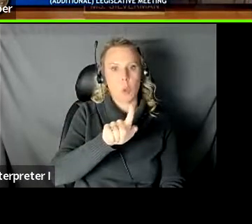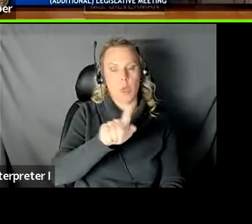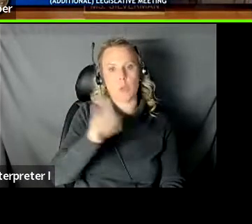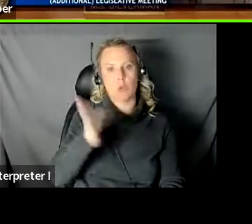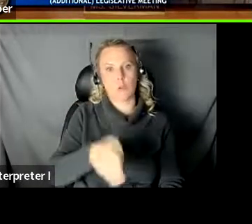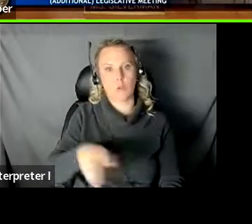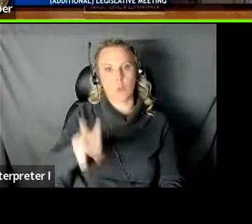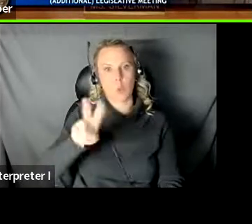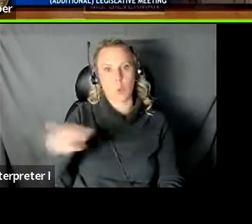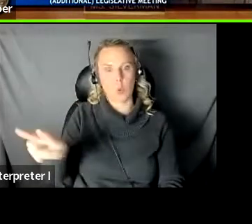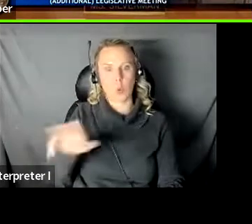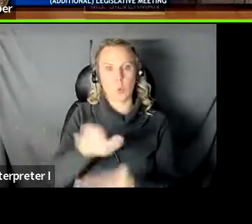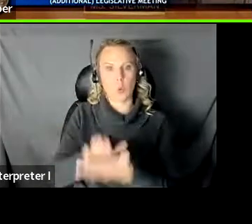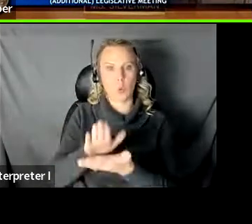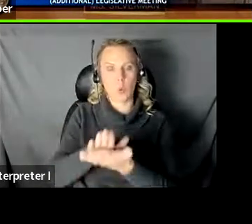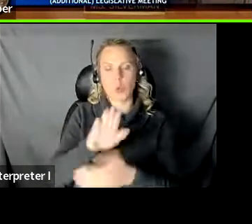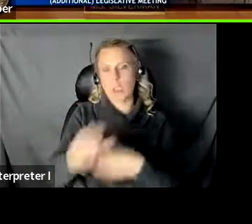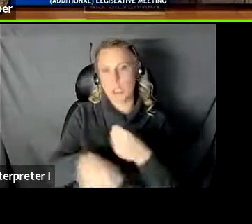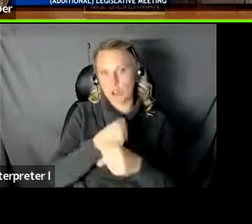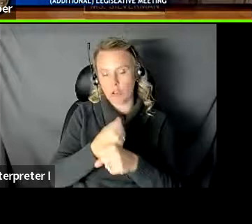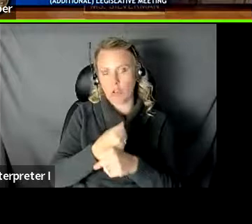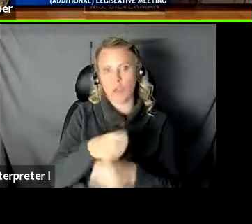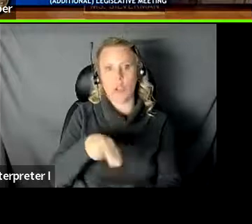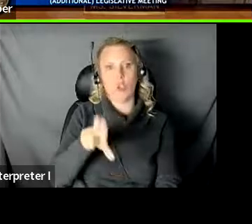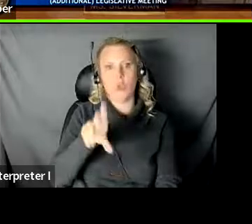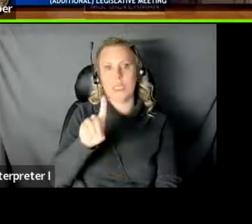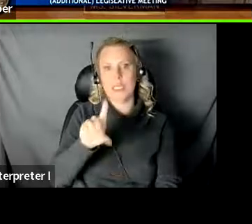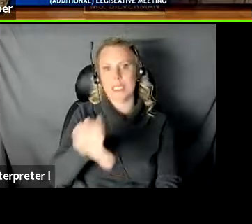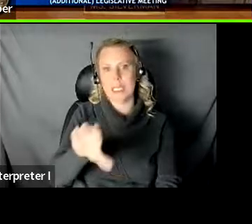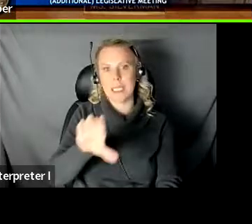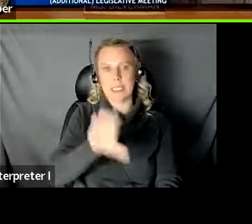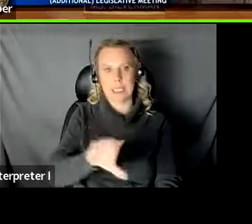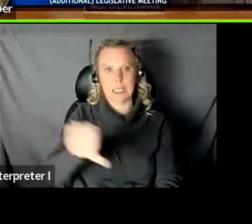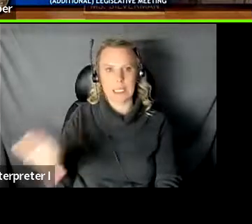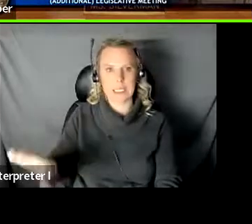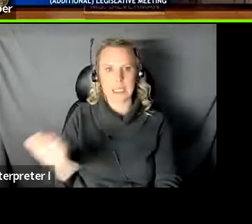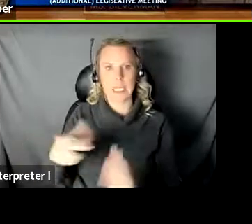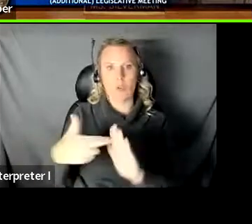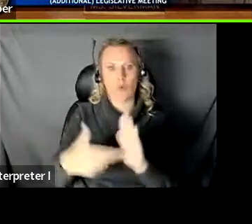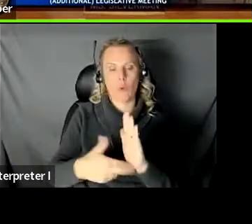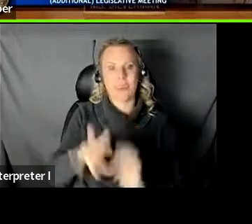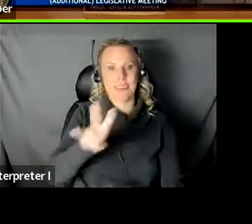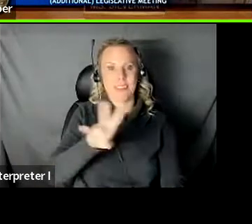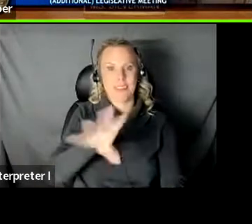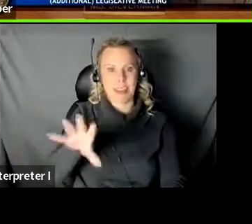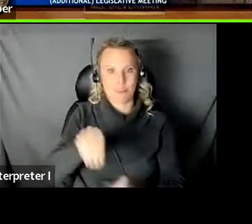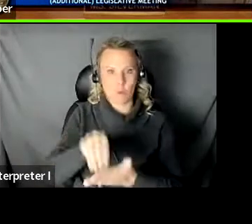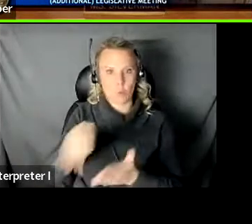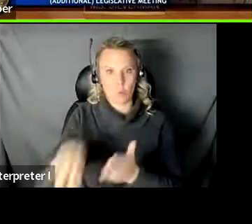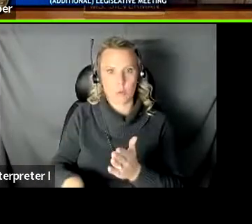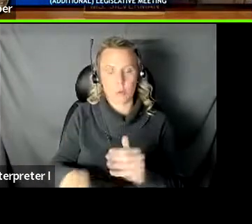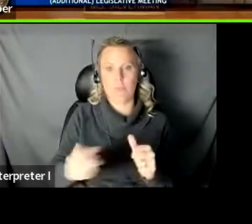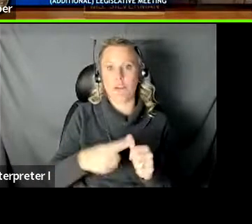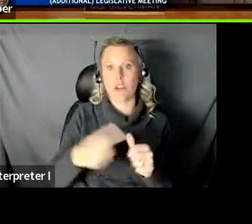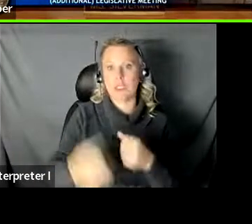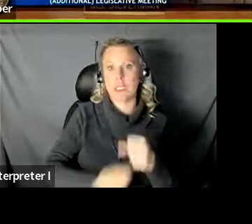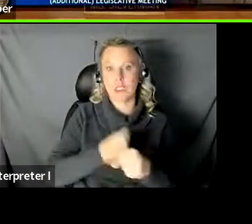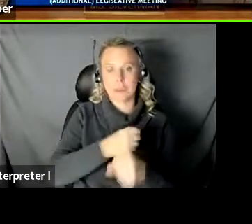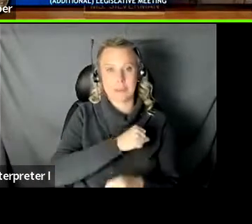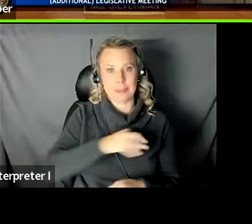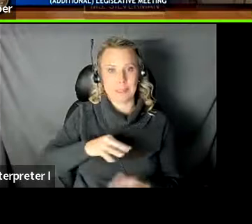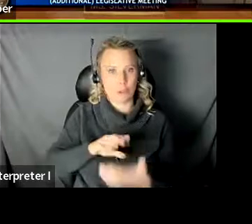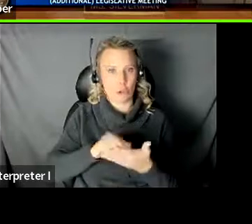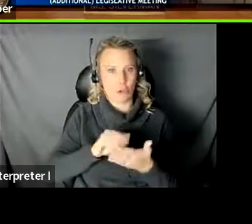school year, UDC Community College enrolled 75 students. During this first year, staff learned that while